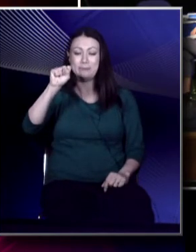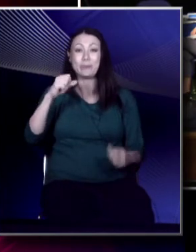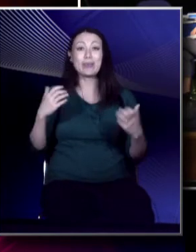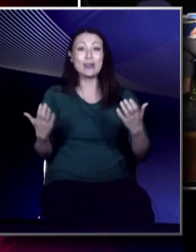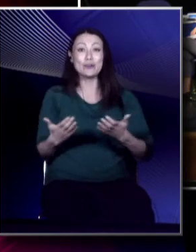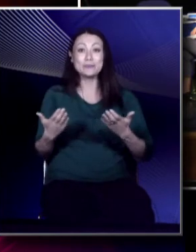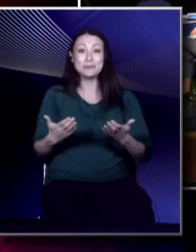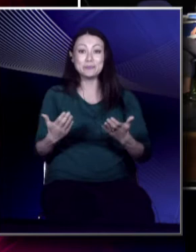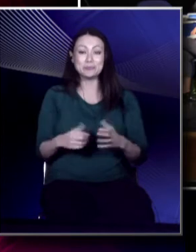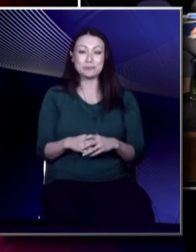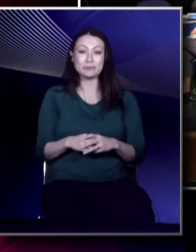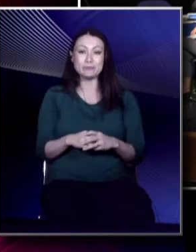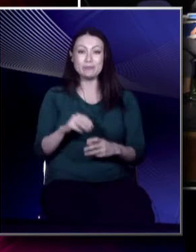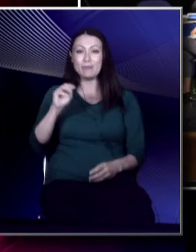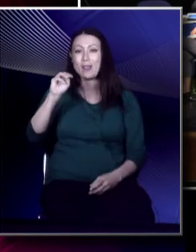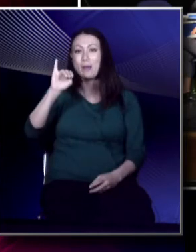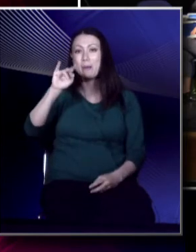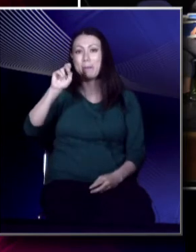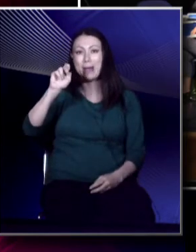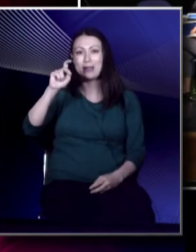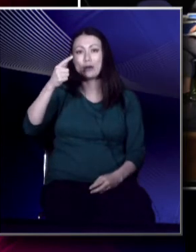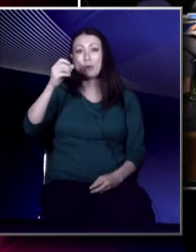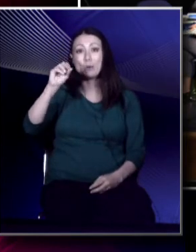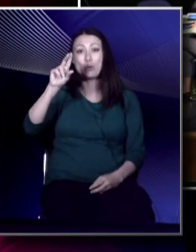Present. Mike Gordon.